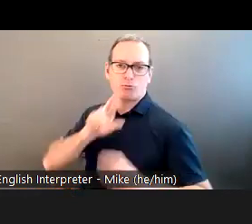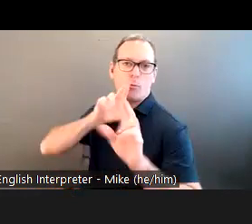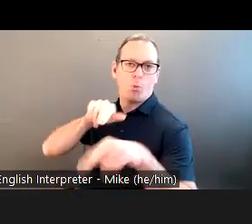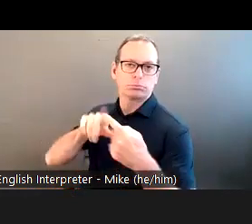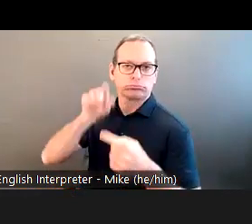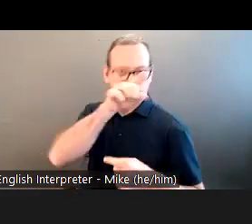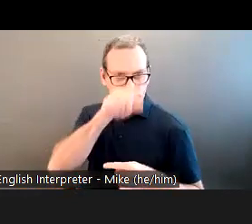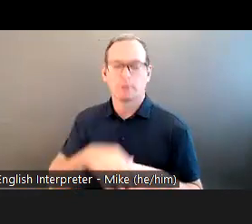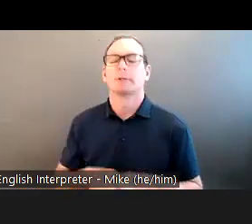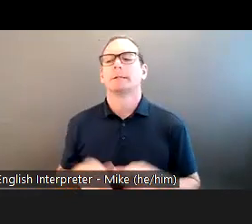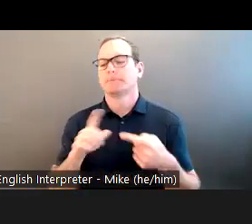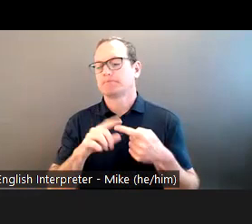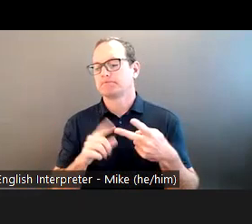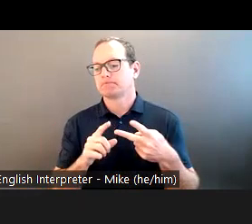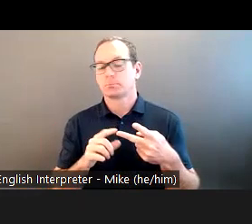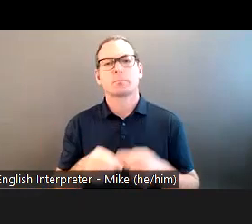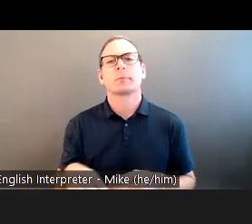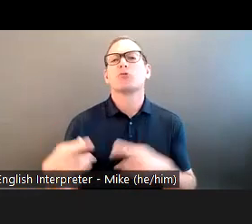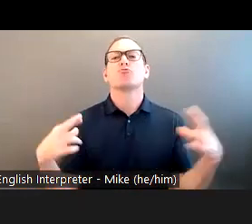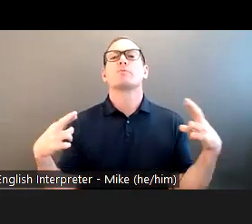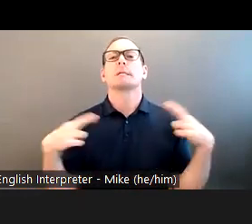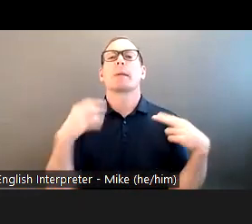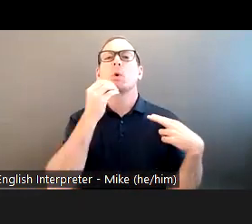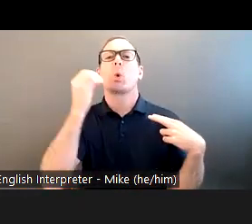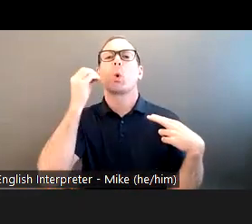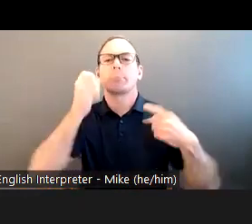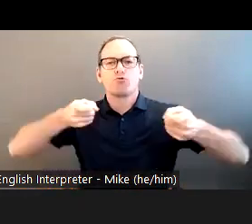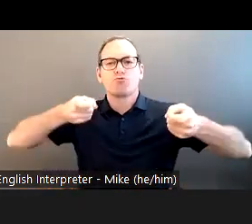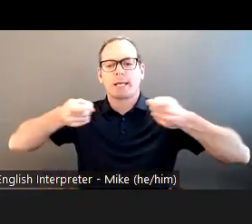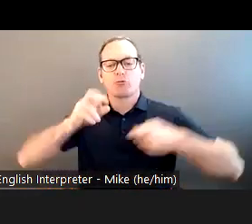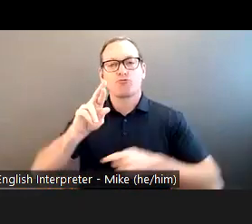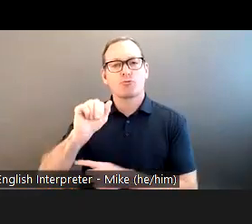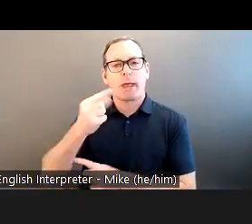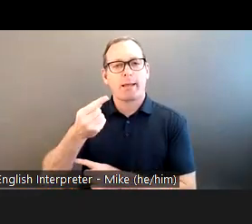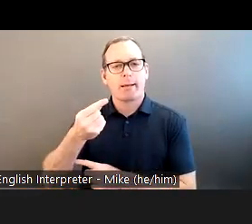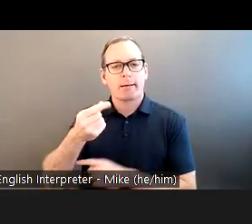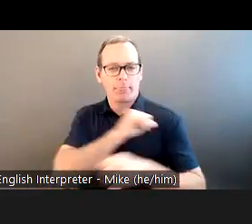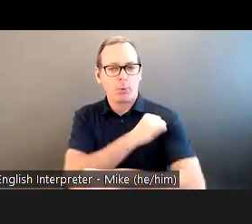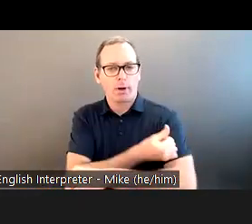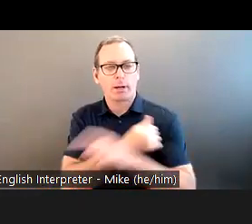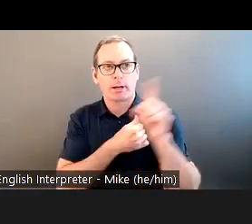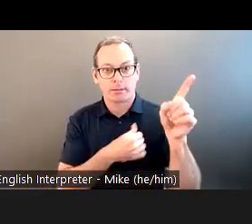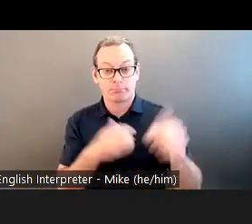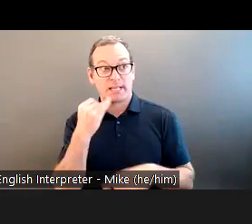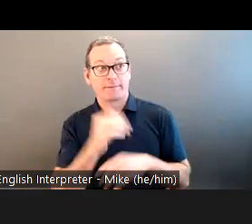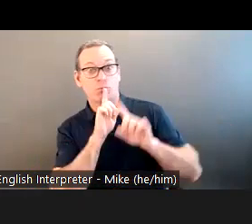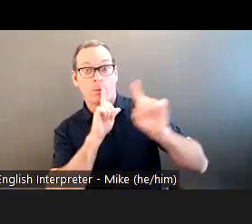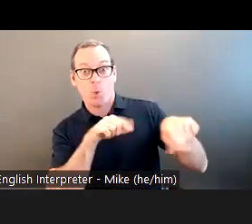There's also the Retirement Home Regulatory Authority, and I believe they have a duty to investigate allegations of